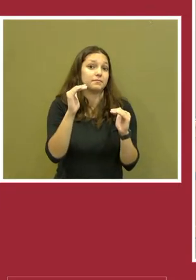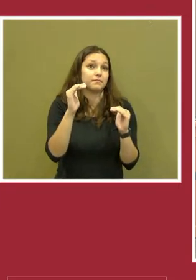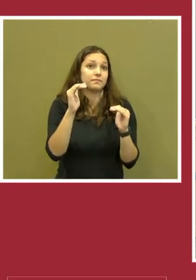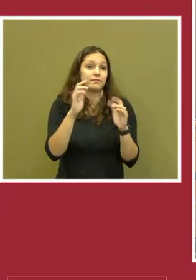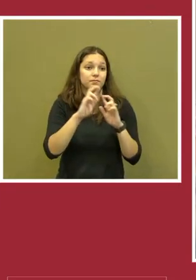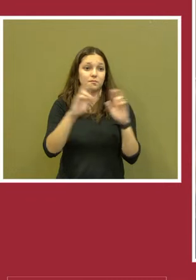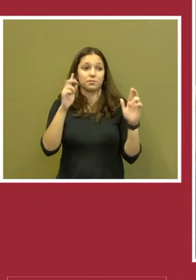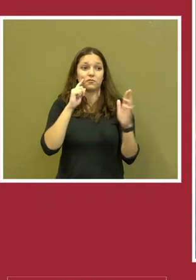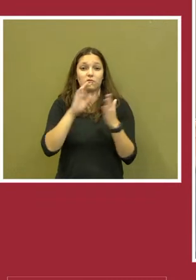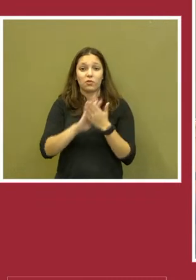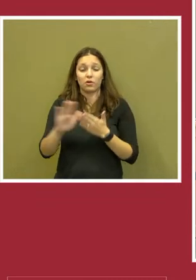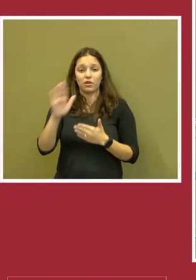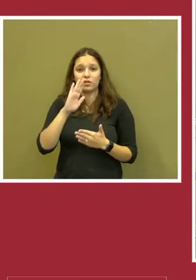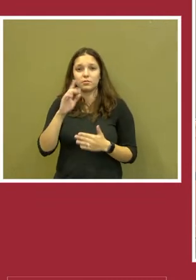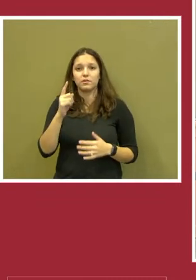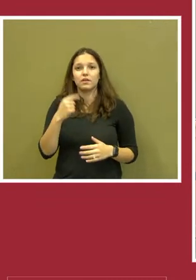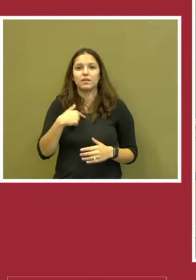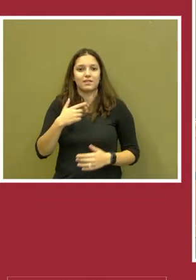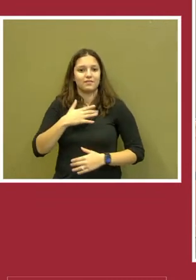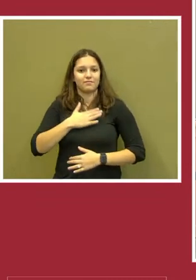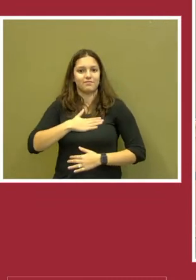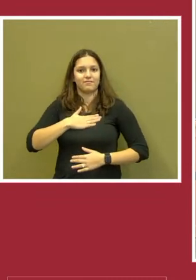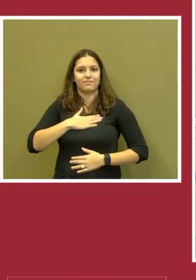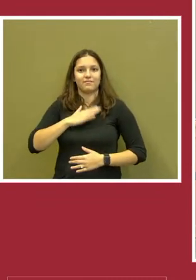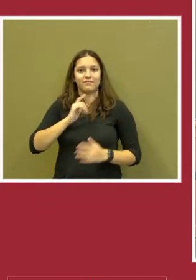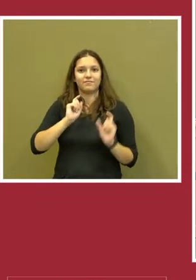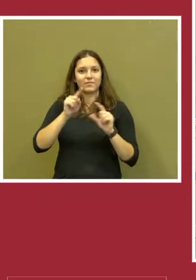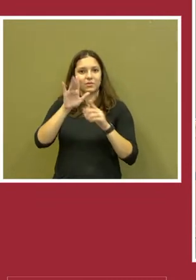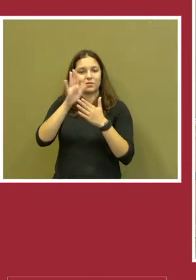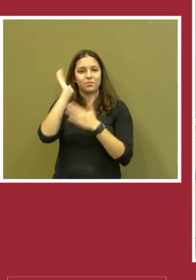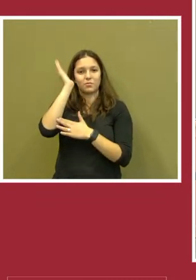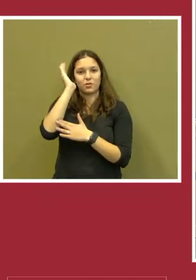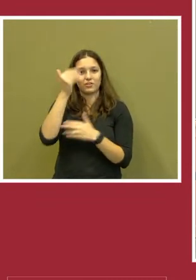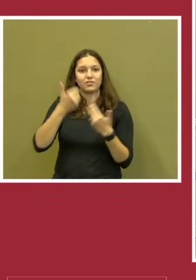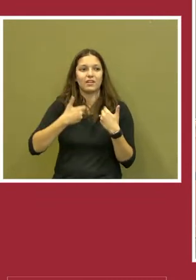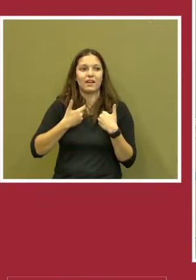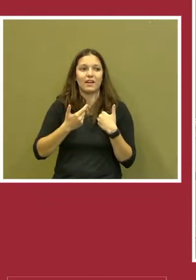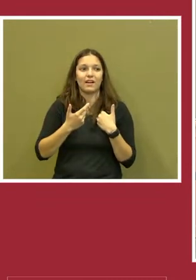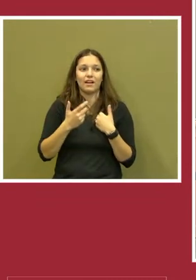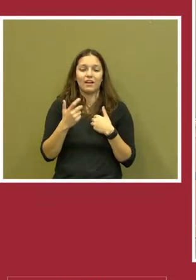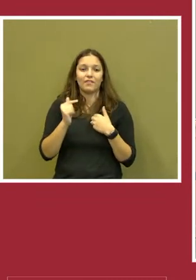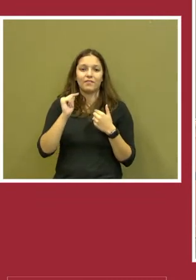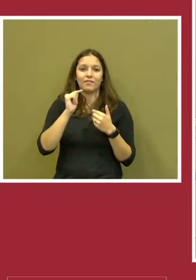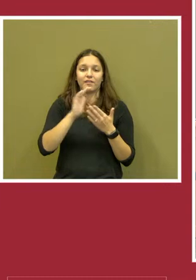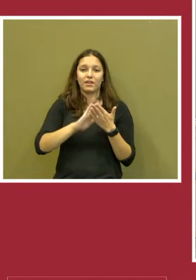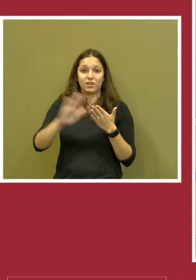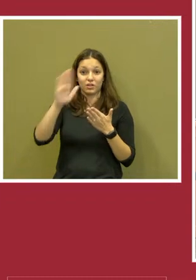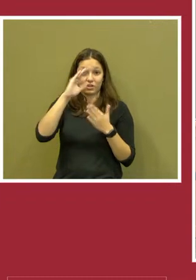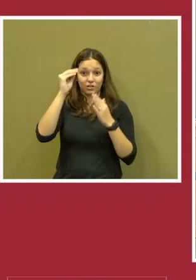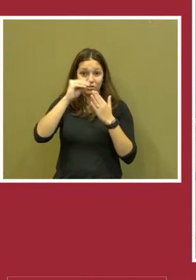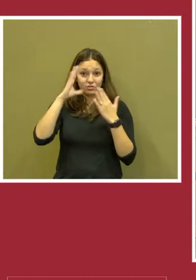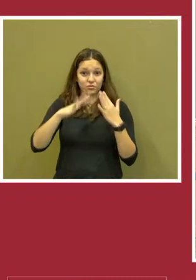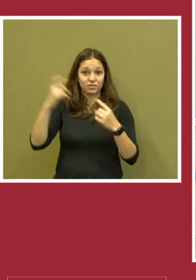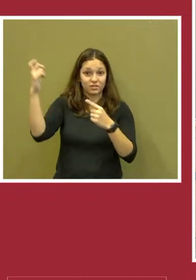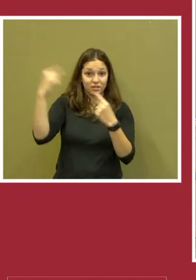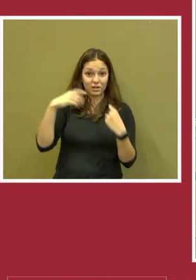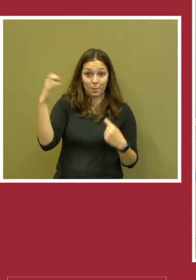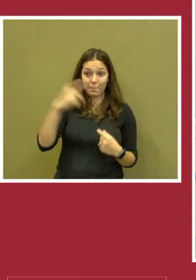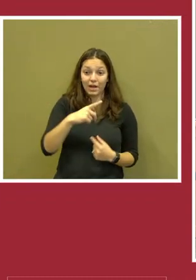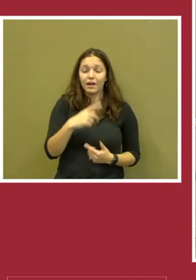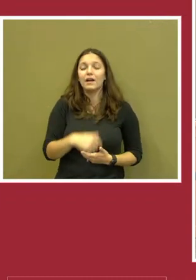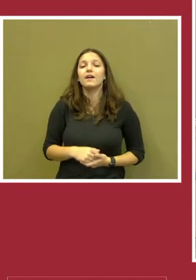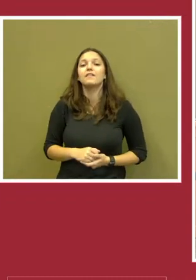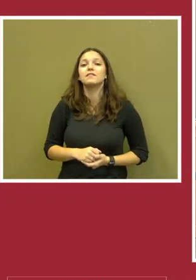being prepared for college, but I've had the pleasure of being at your presentation where you've had actual college students come back. And could you speak